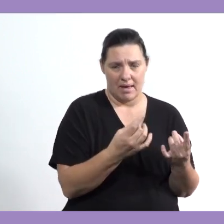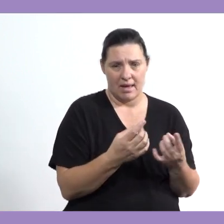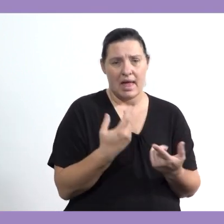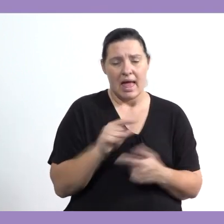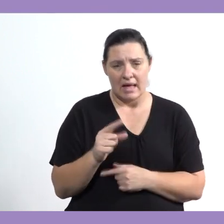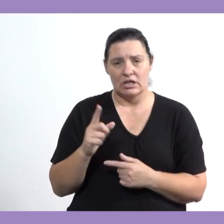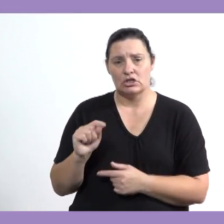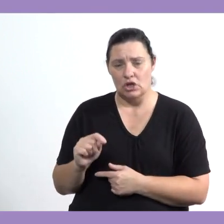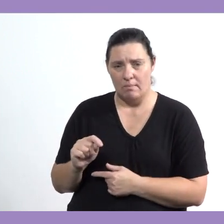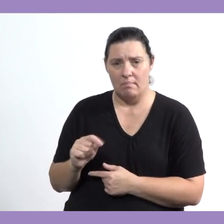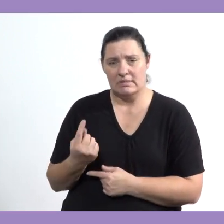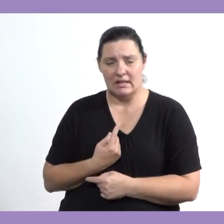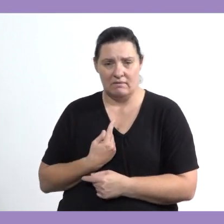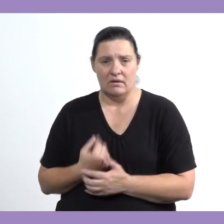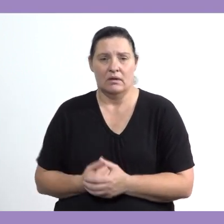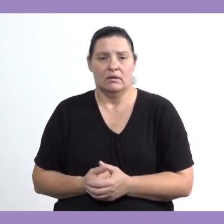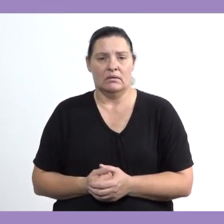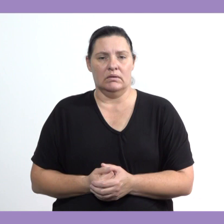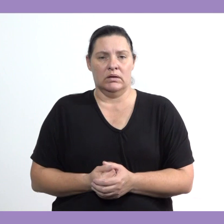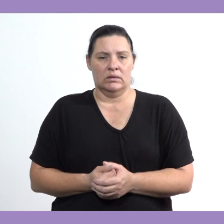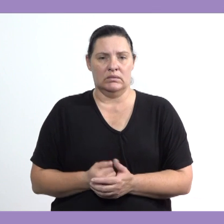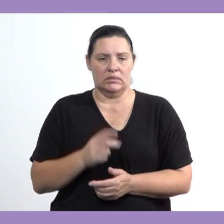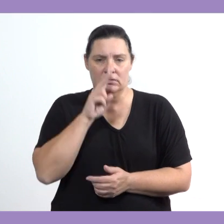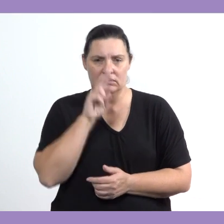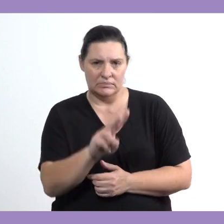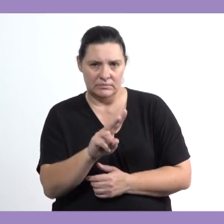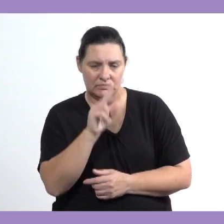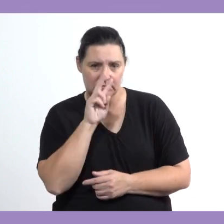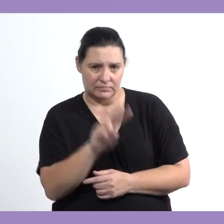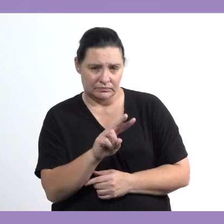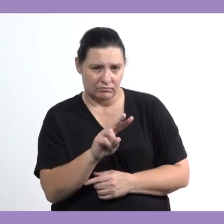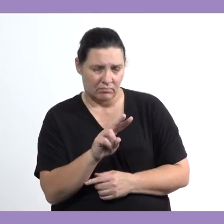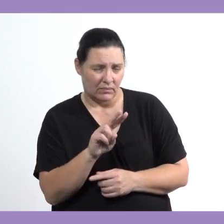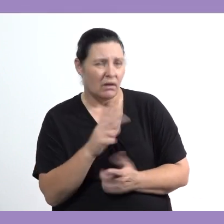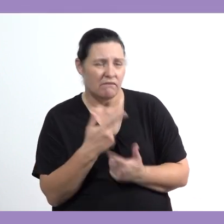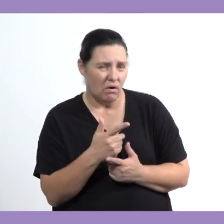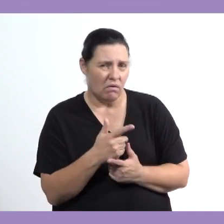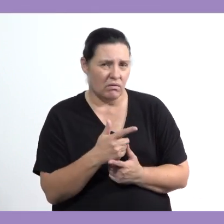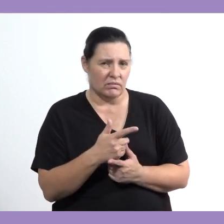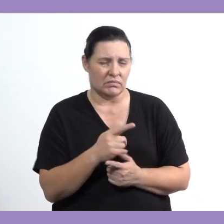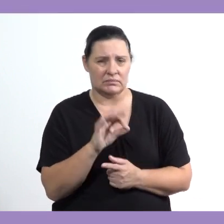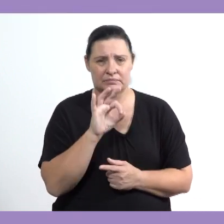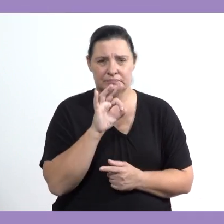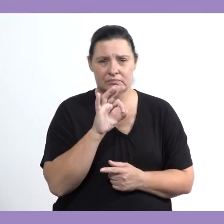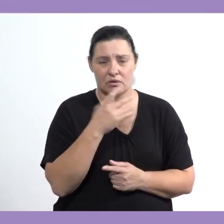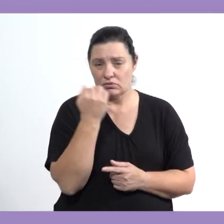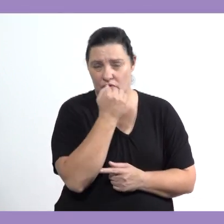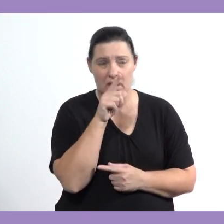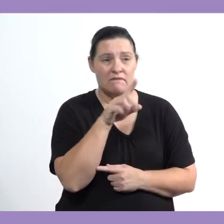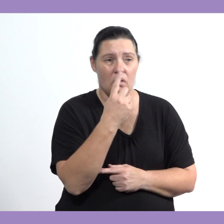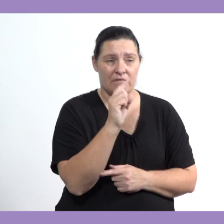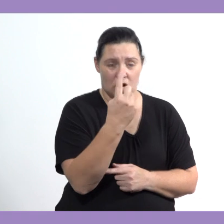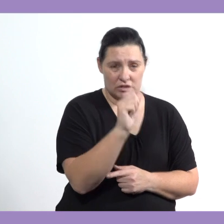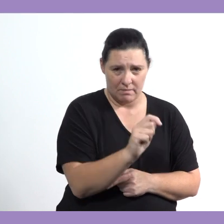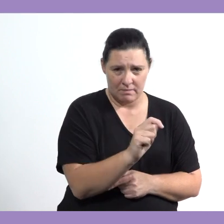term number and the term itself? So when I am looking here at the 2,